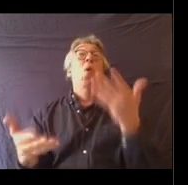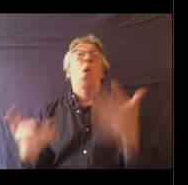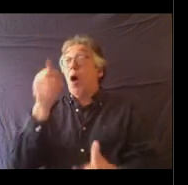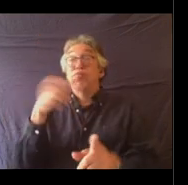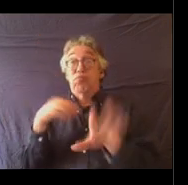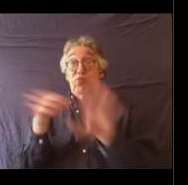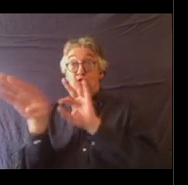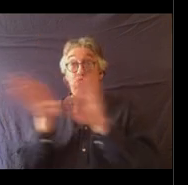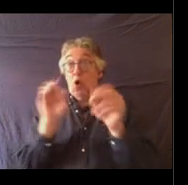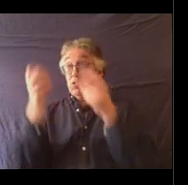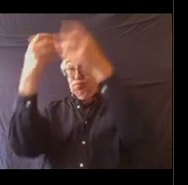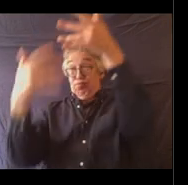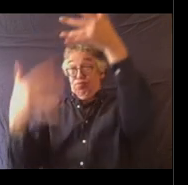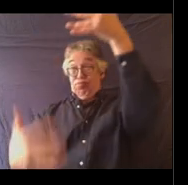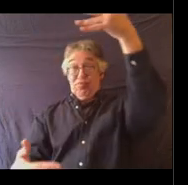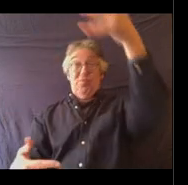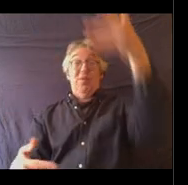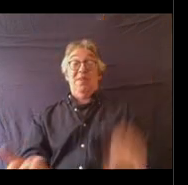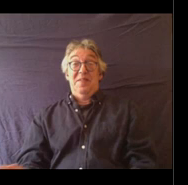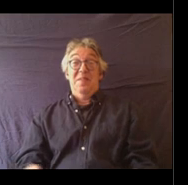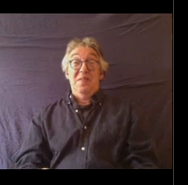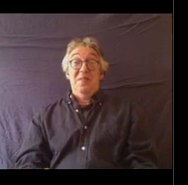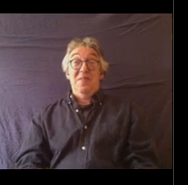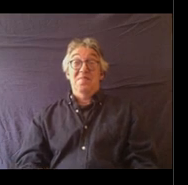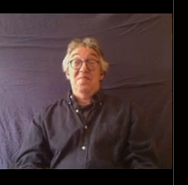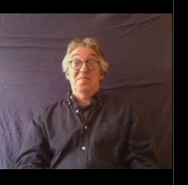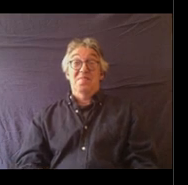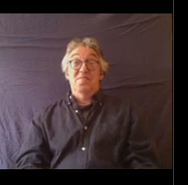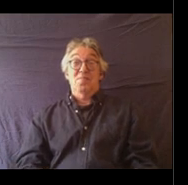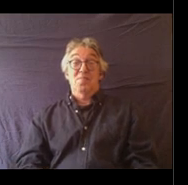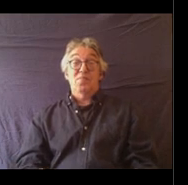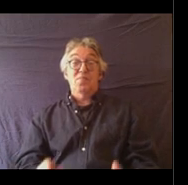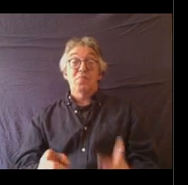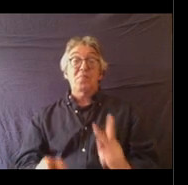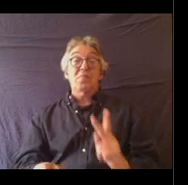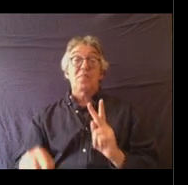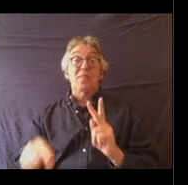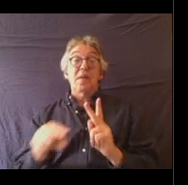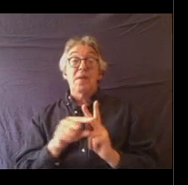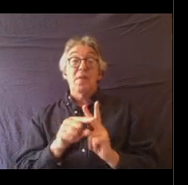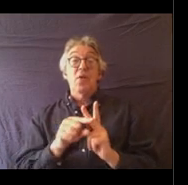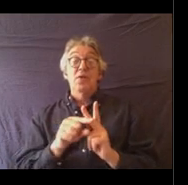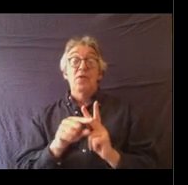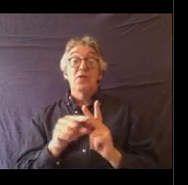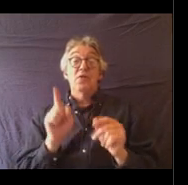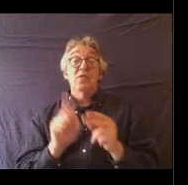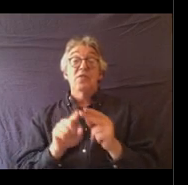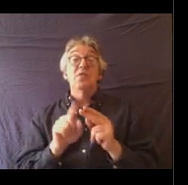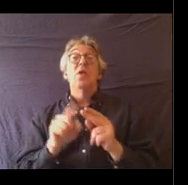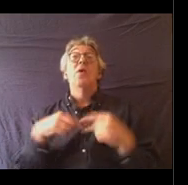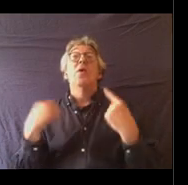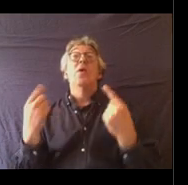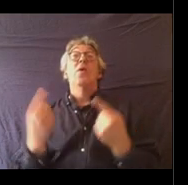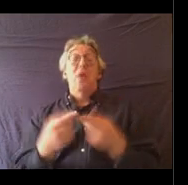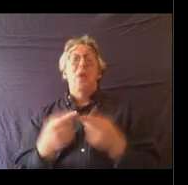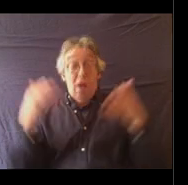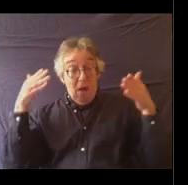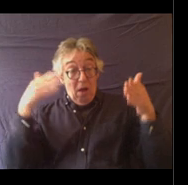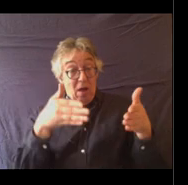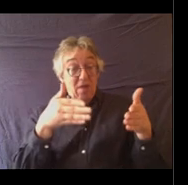the video on demand. And then this was very important during the negotiations. We managed to extend some of